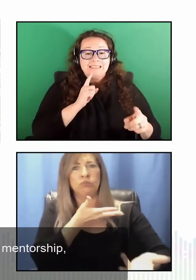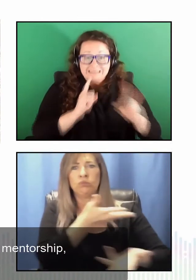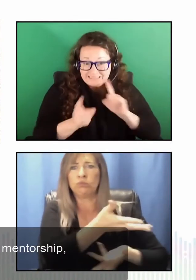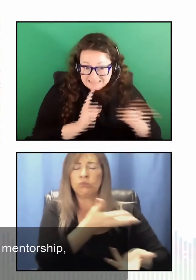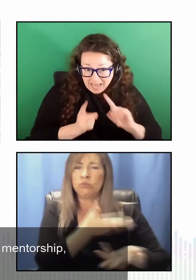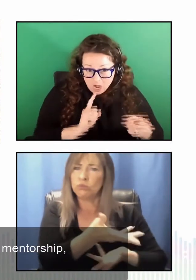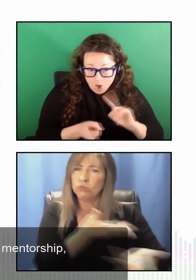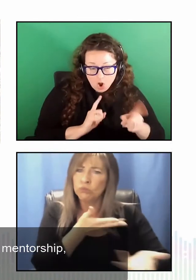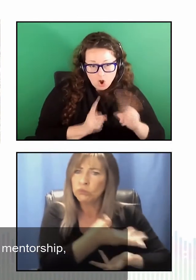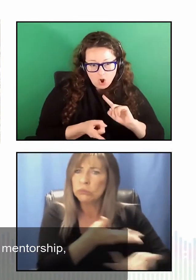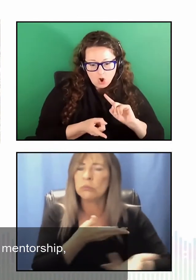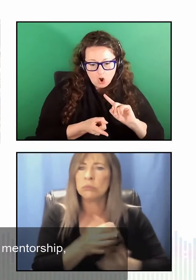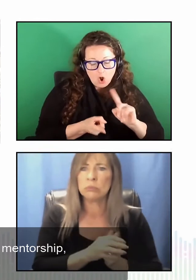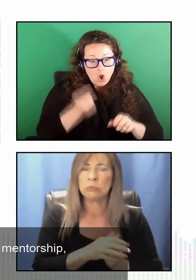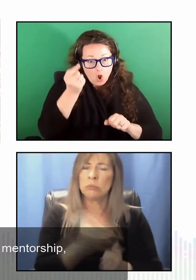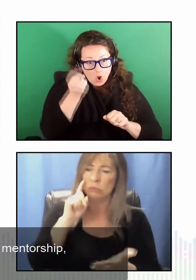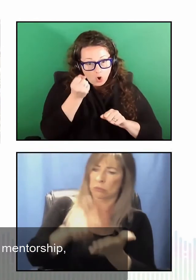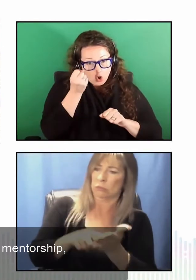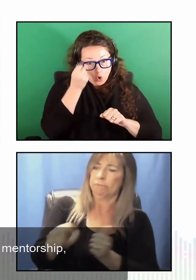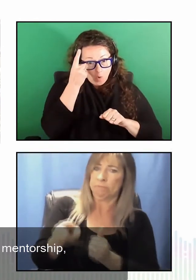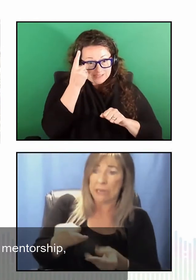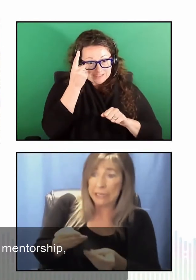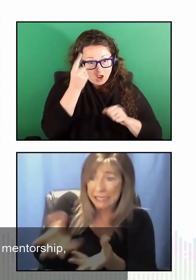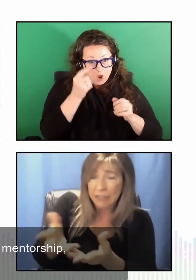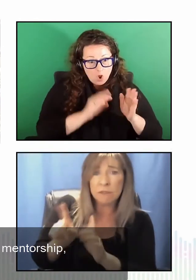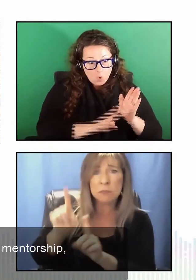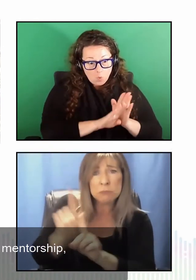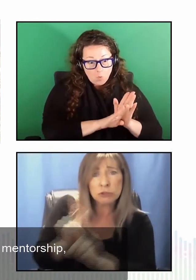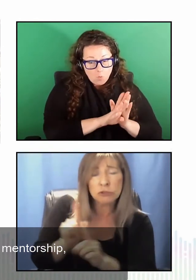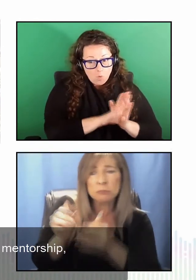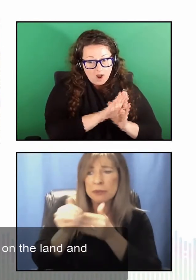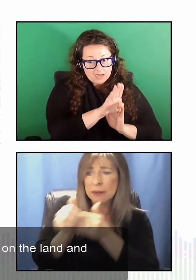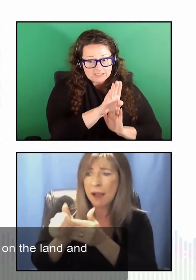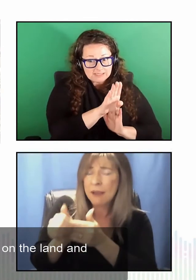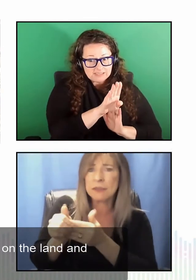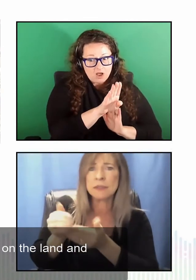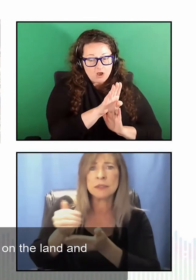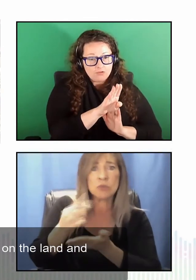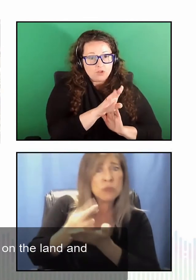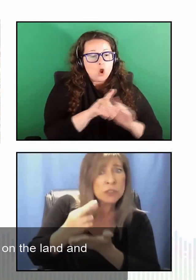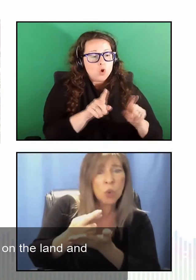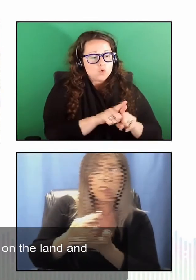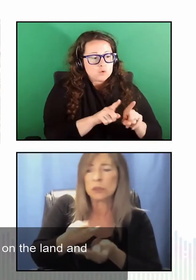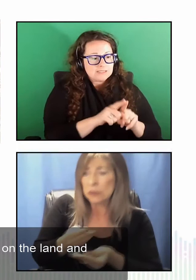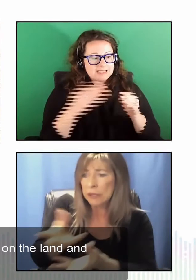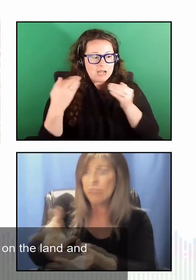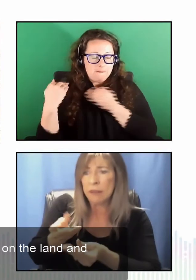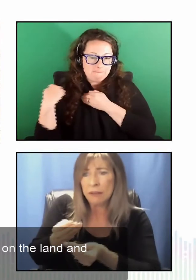that these young people, given the proper mentorship, guidance, and resource, can take